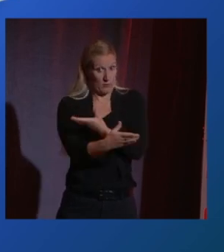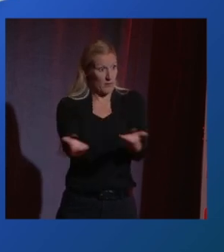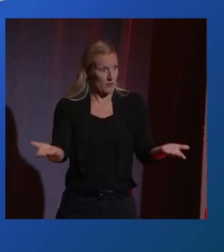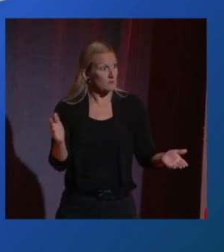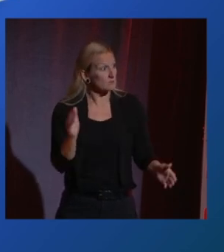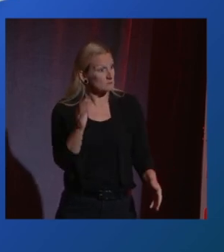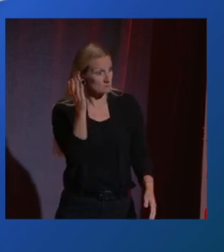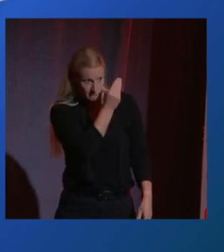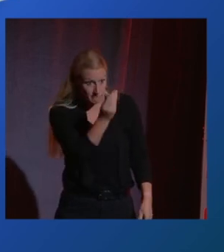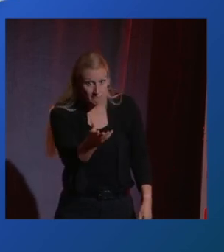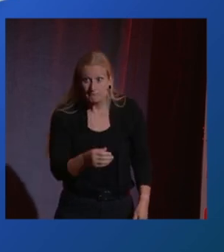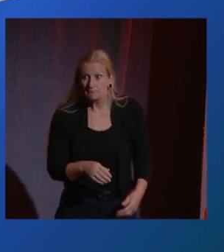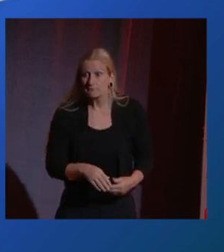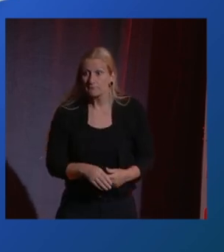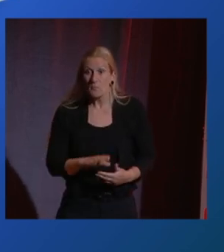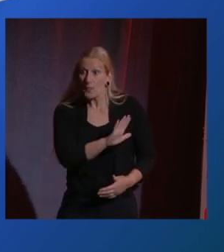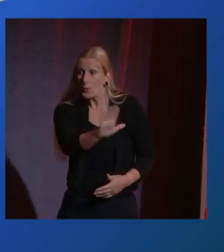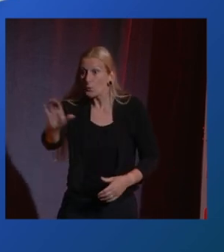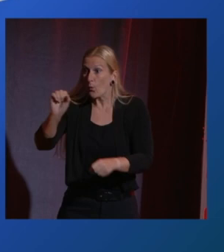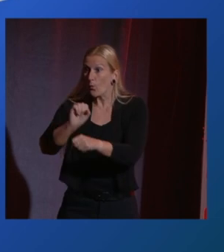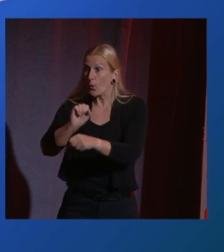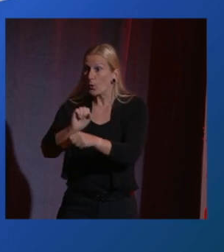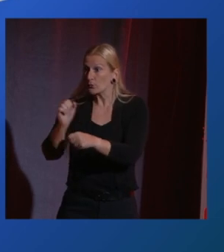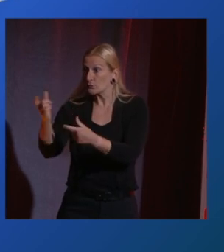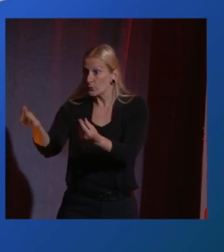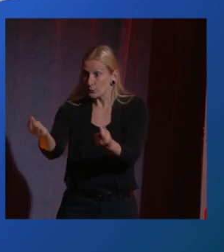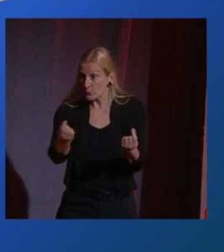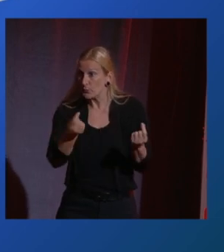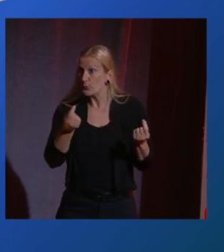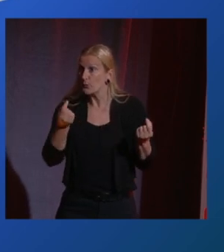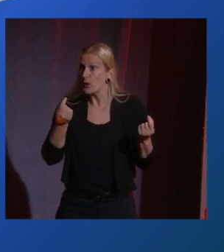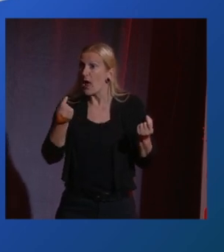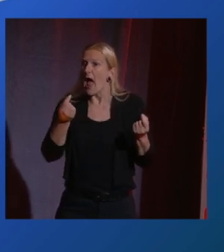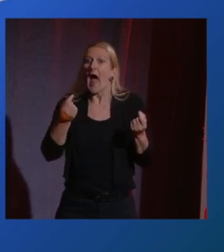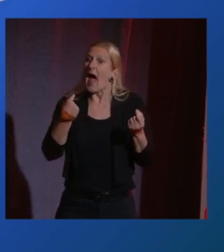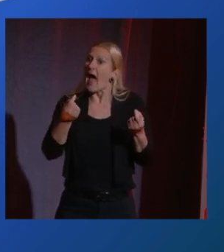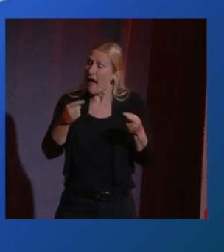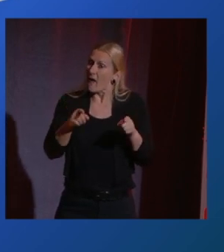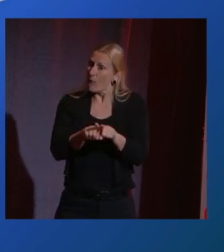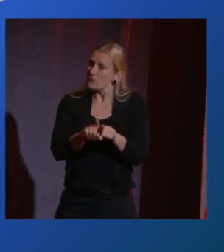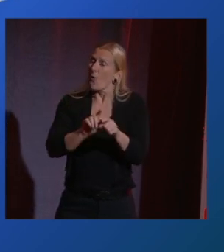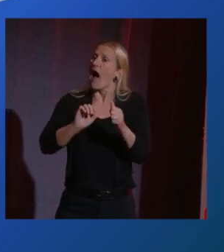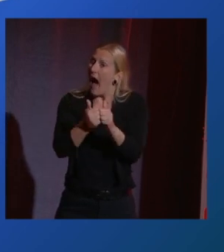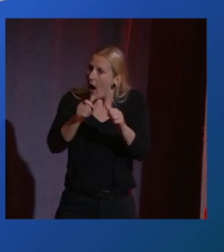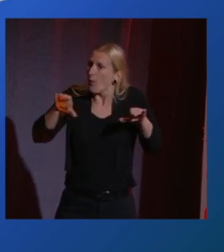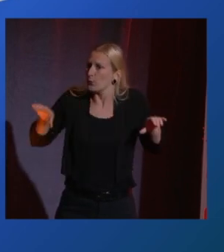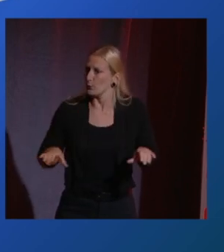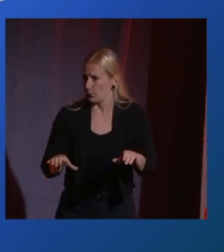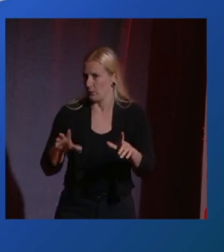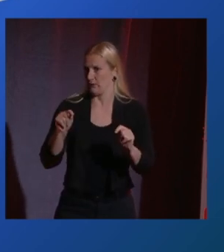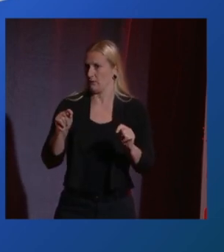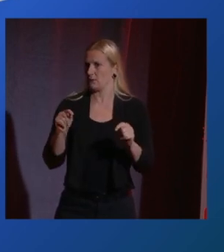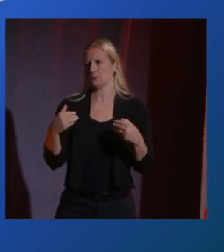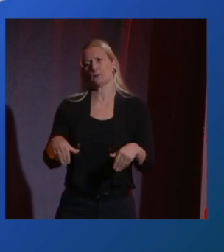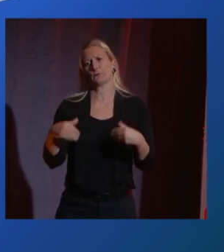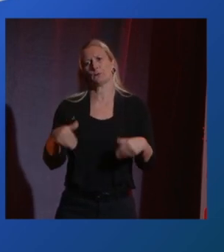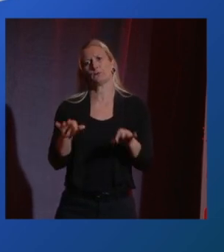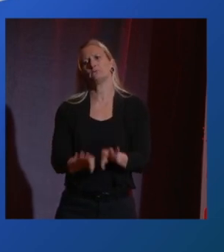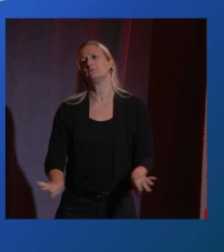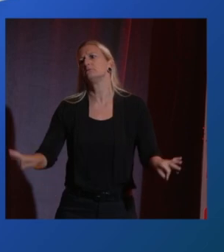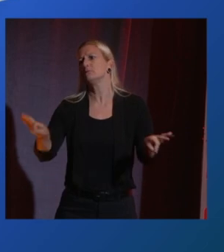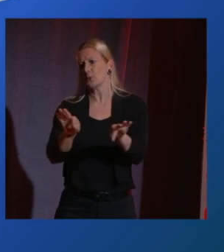you and the work that you do and actually how you do the work will be very